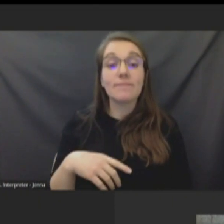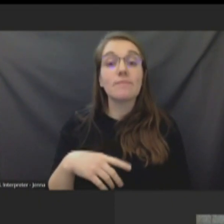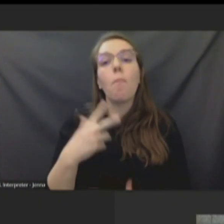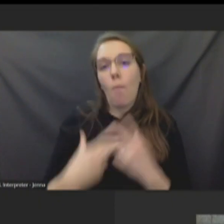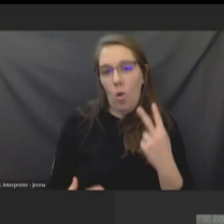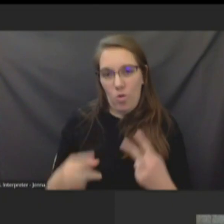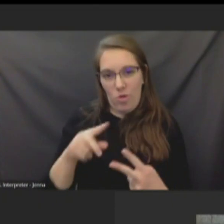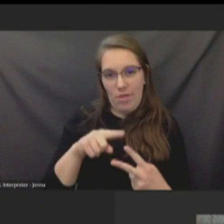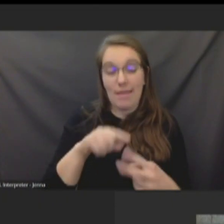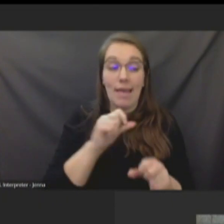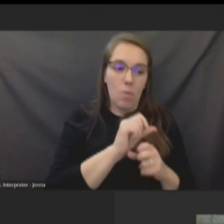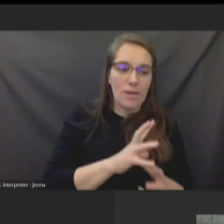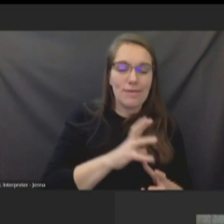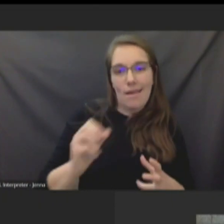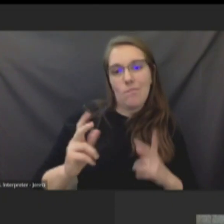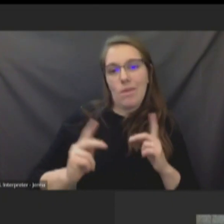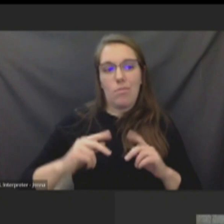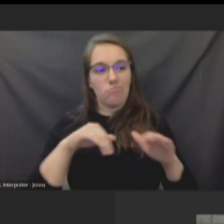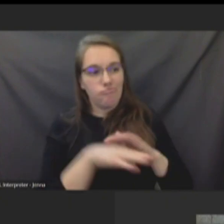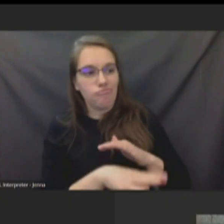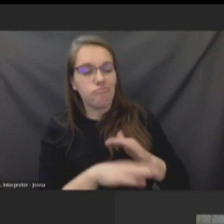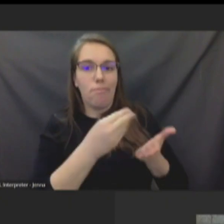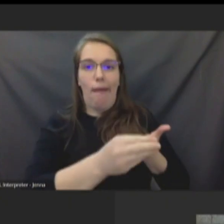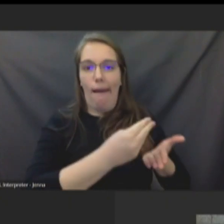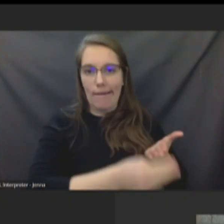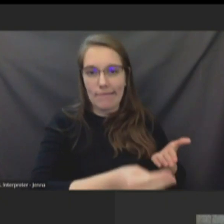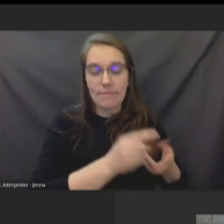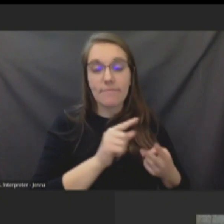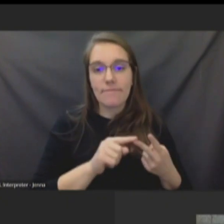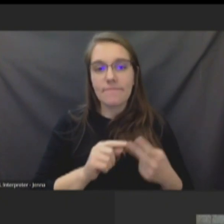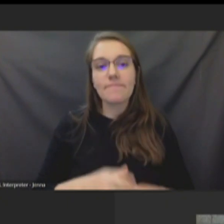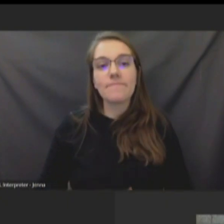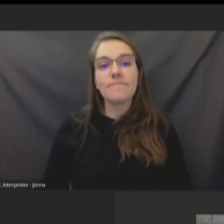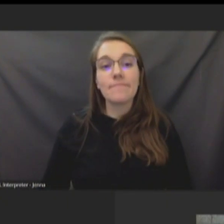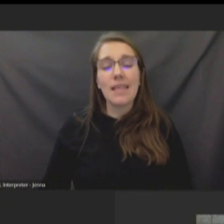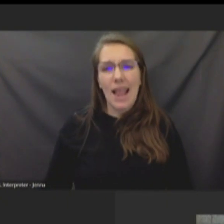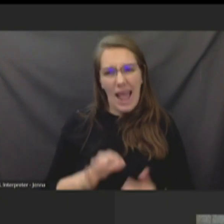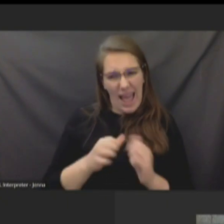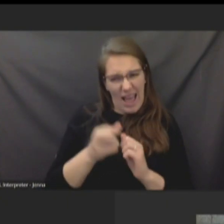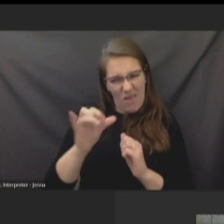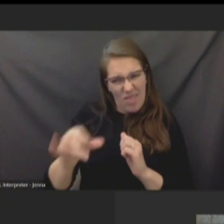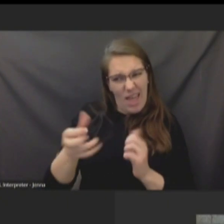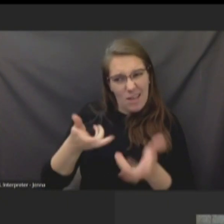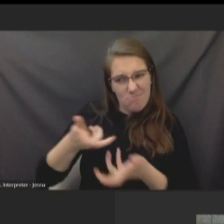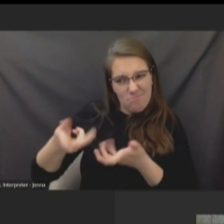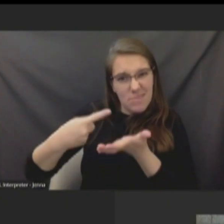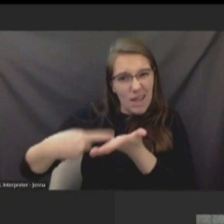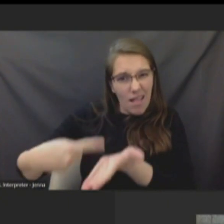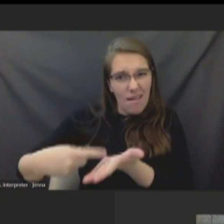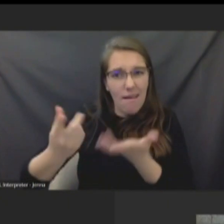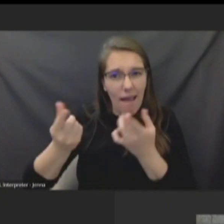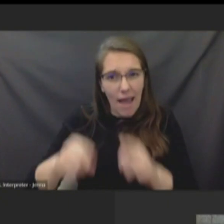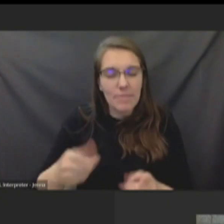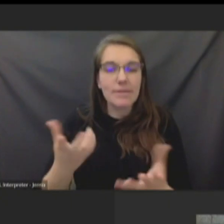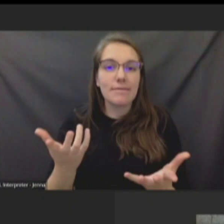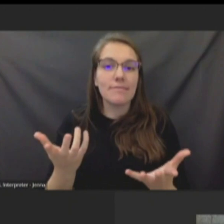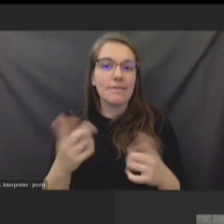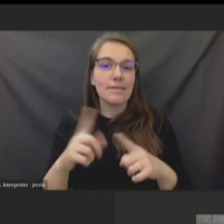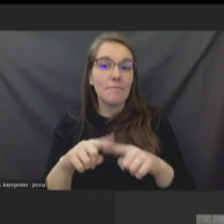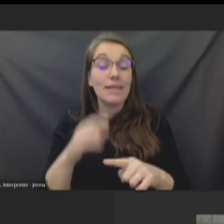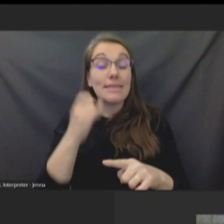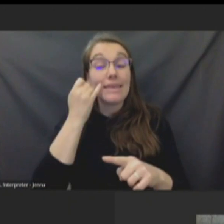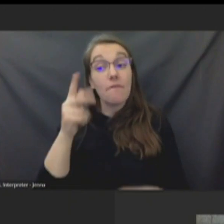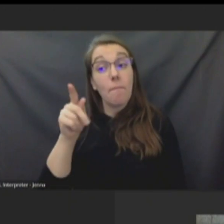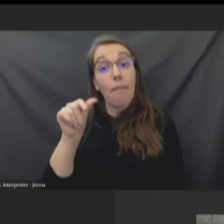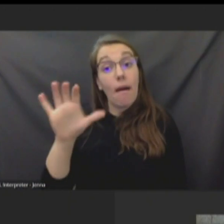both. And as you know, sort of the way that dialogue happens is a little bit different in the sort of public accommodations